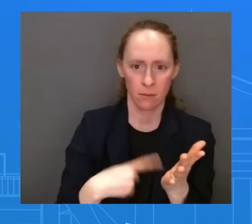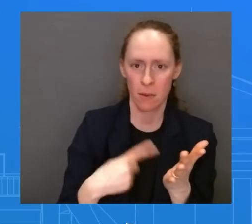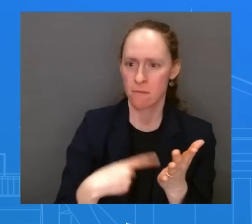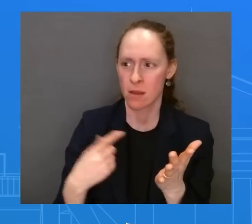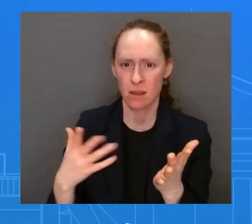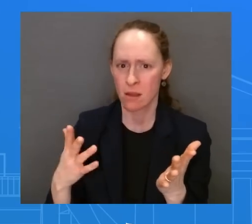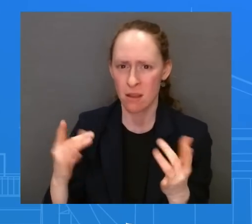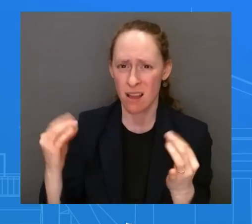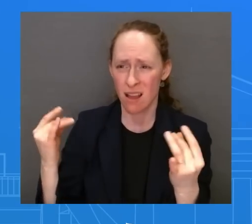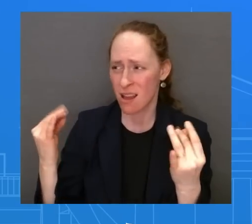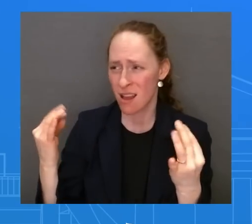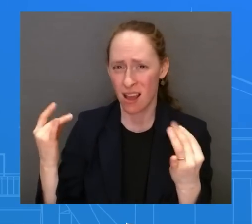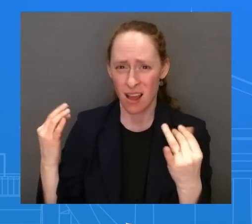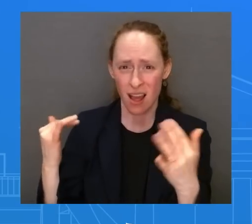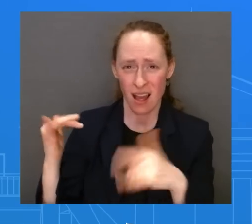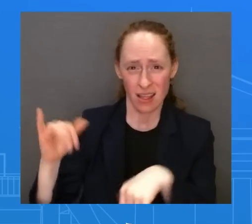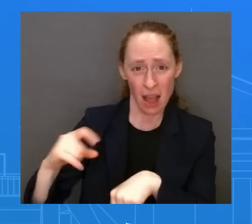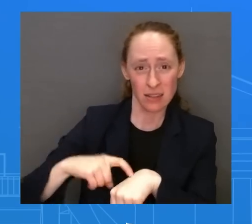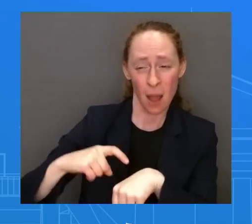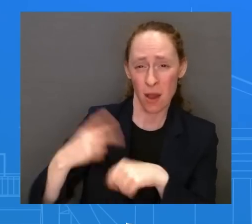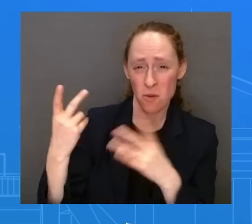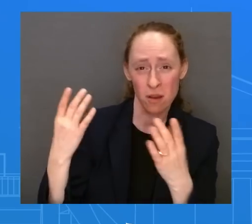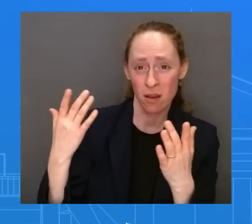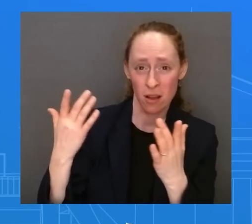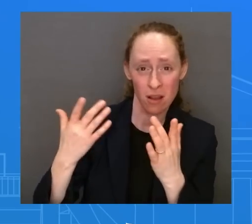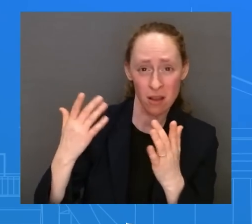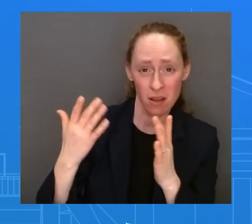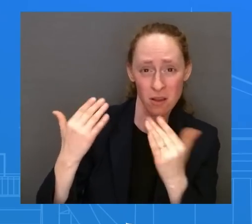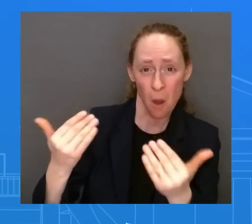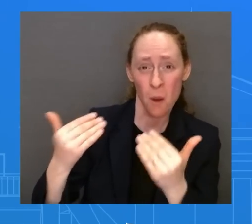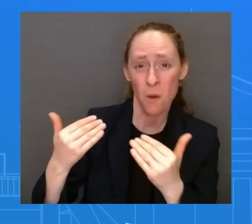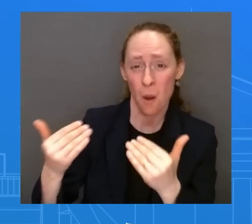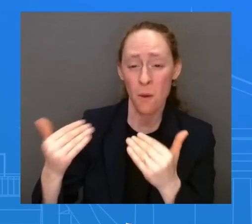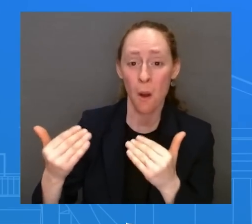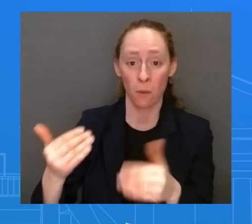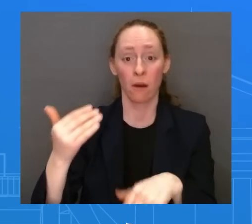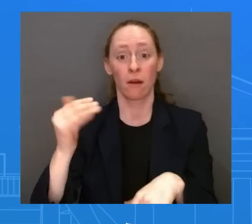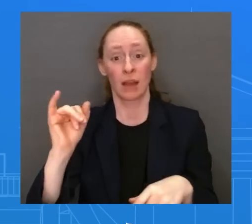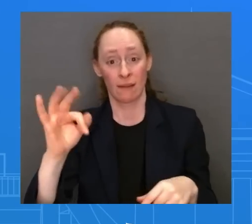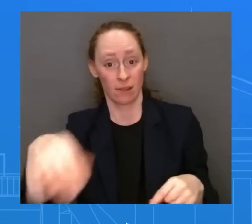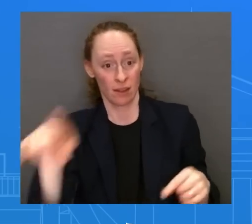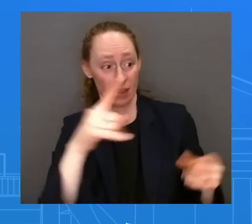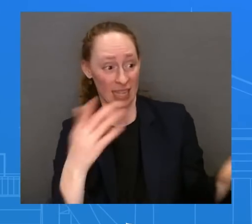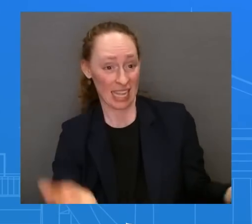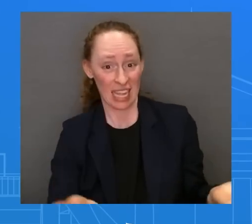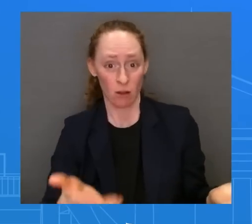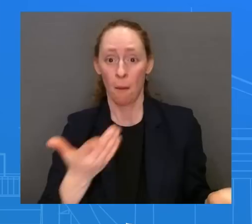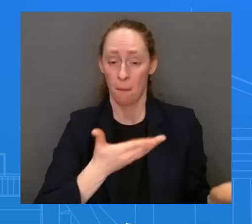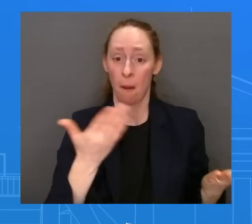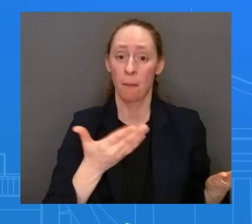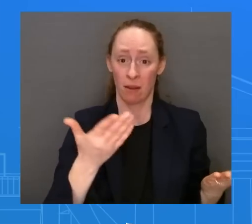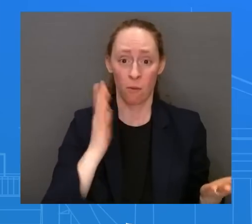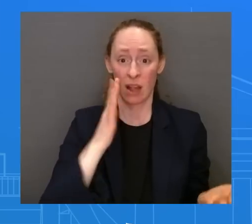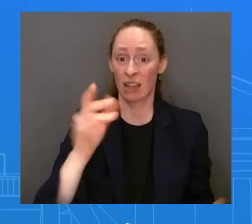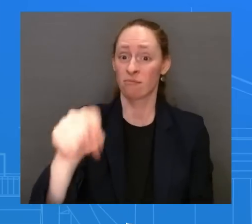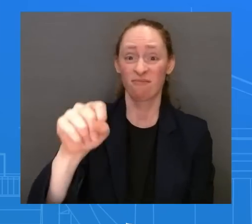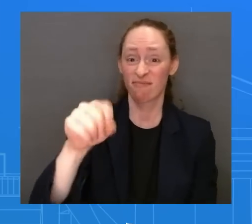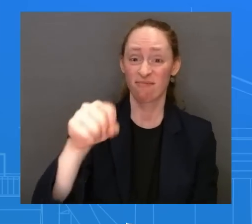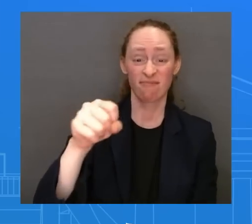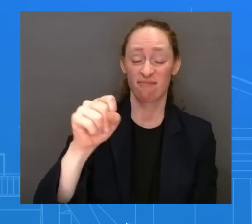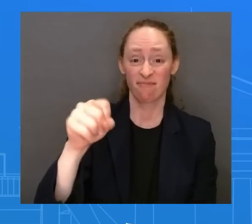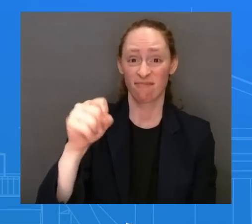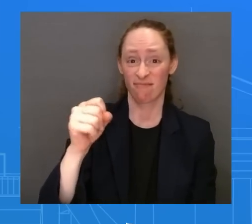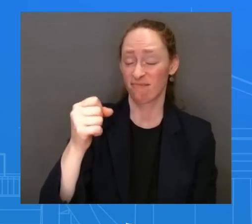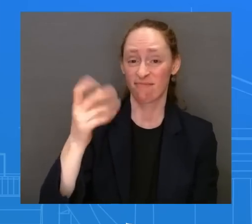be the first ones if they were up here to tell you they don't always get it right and clearly we didn't get things right here with Afghanistan no matter how fast the Taliban were moving